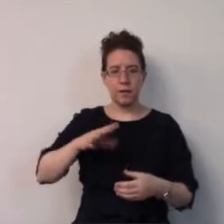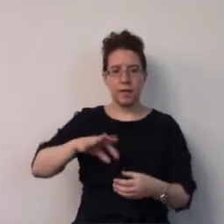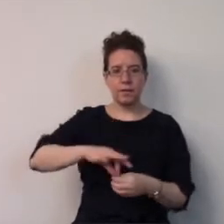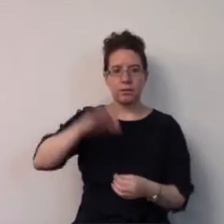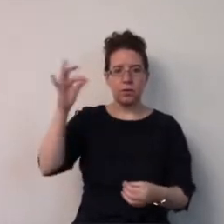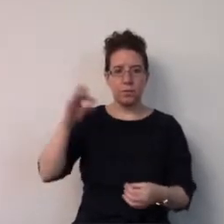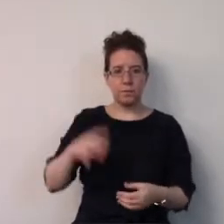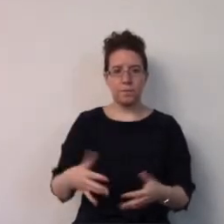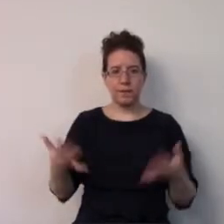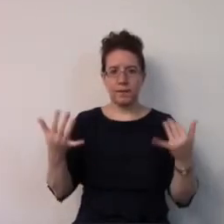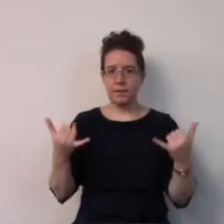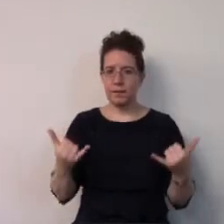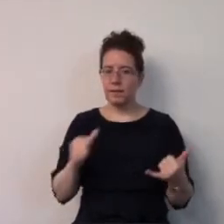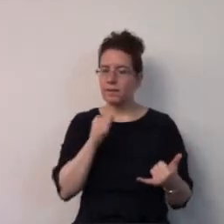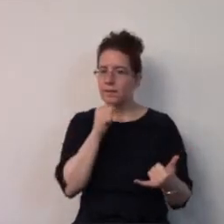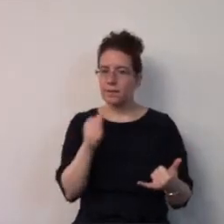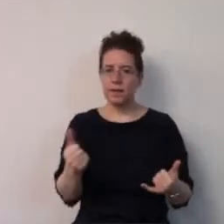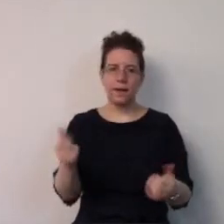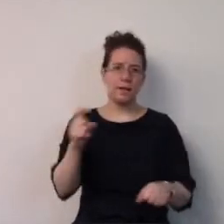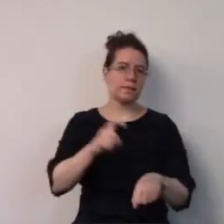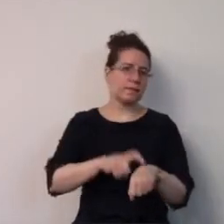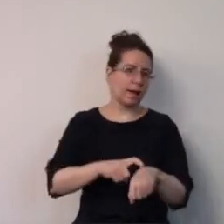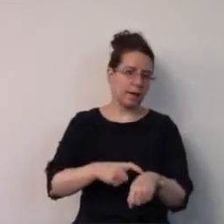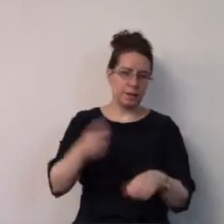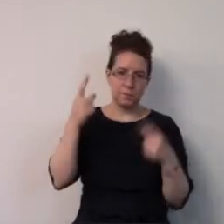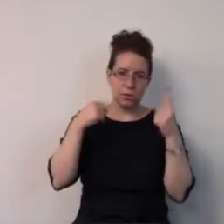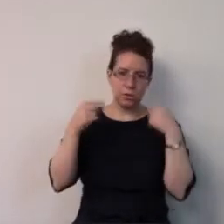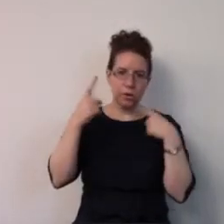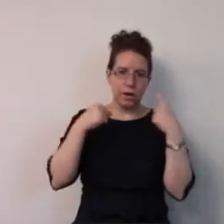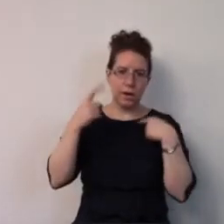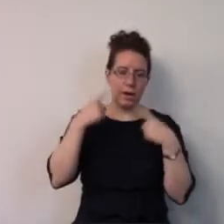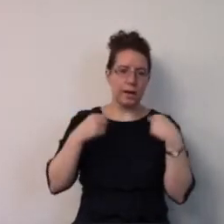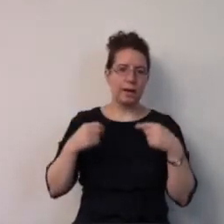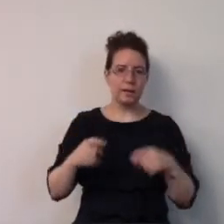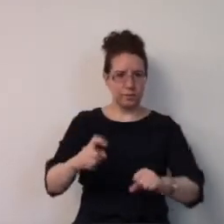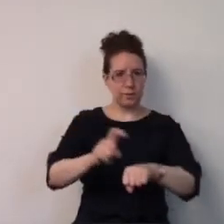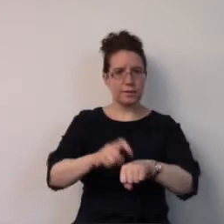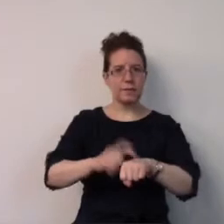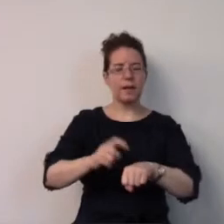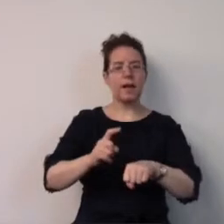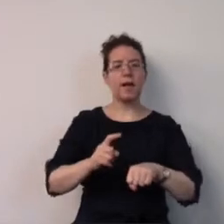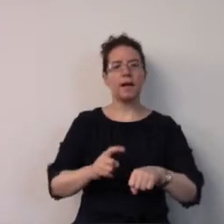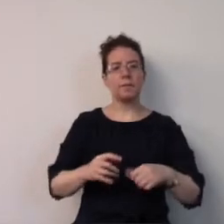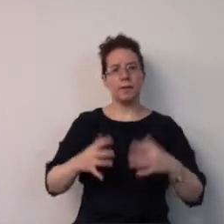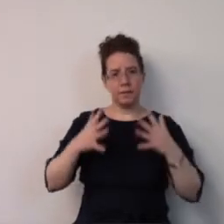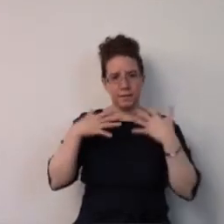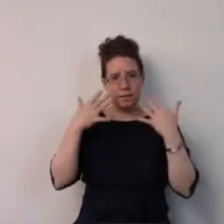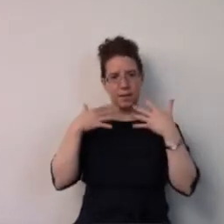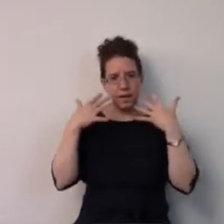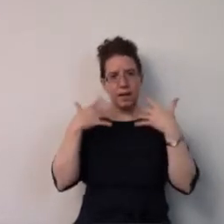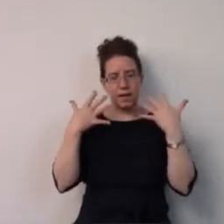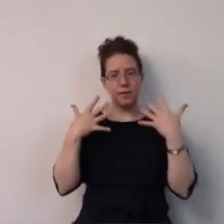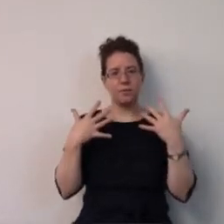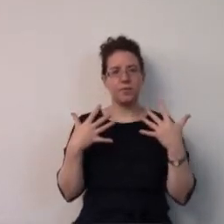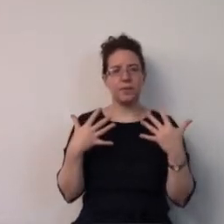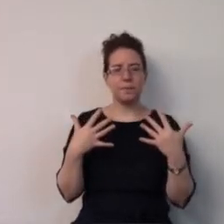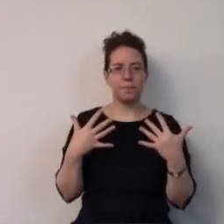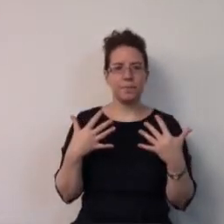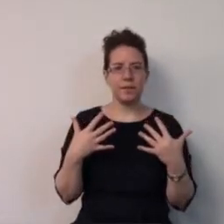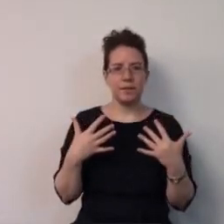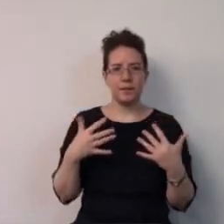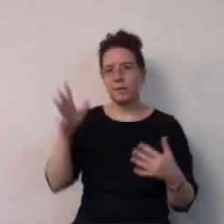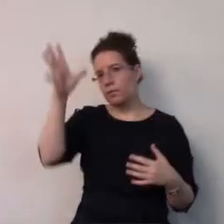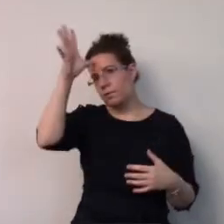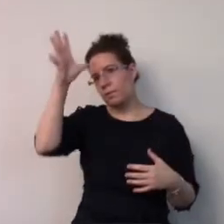laugh. Yes. William Barclay, in his daily devotional, Day of Celebration, appears this little